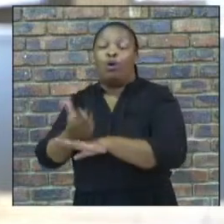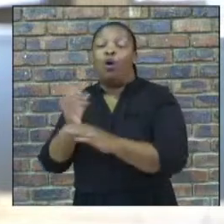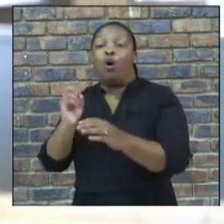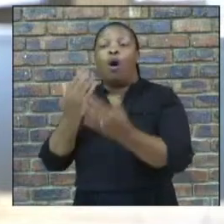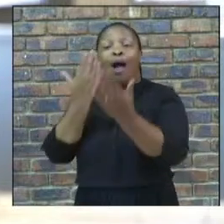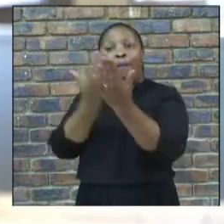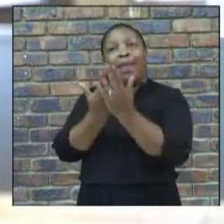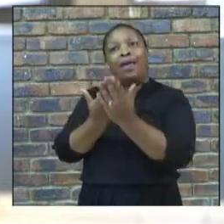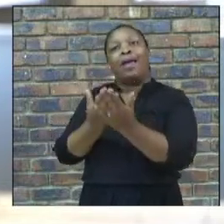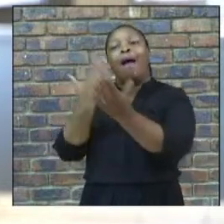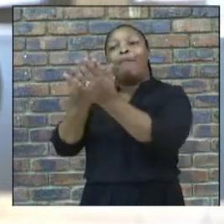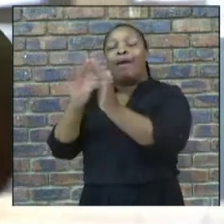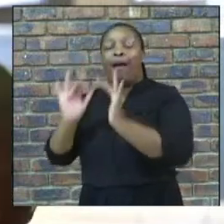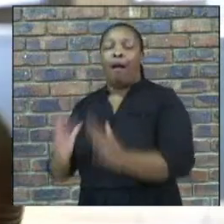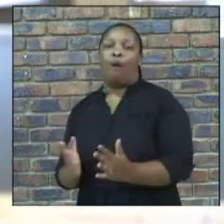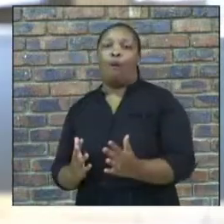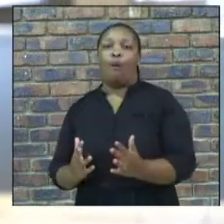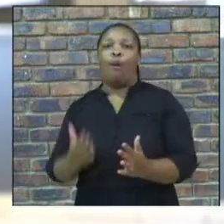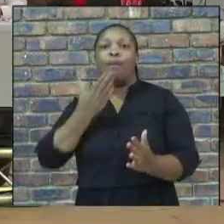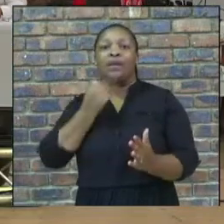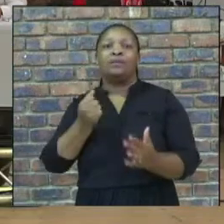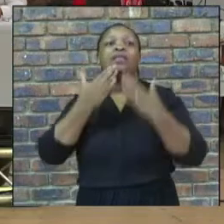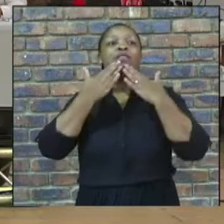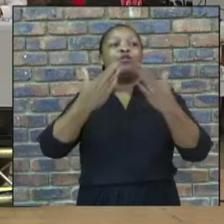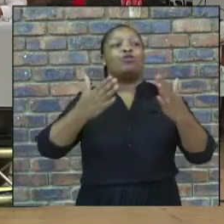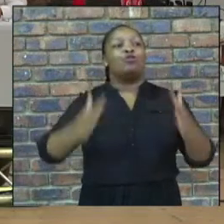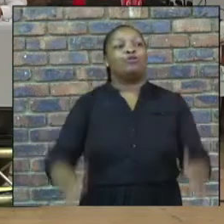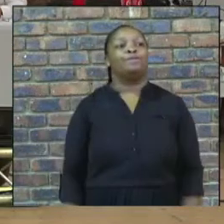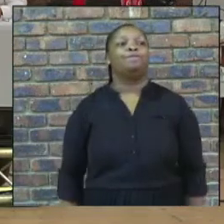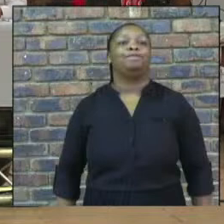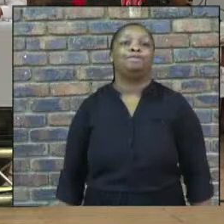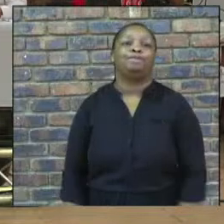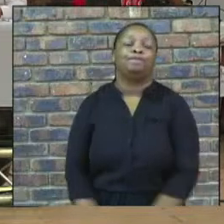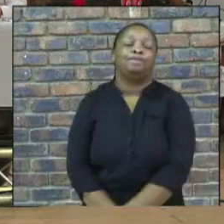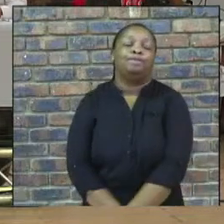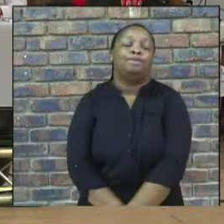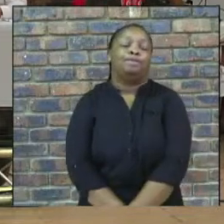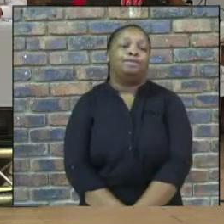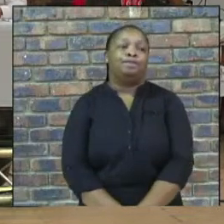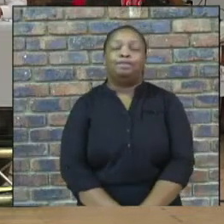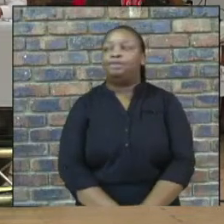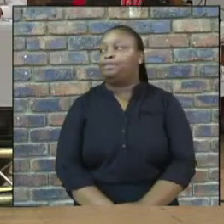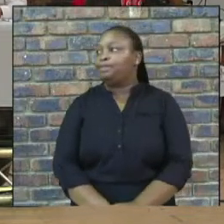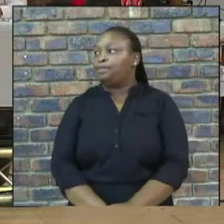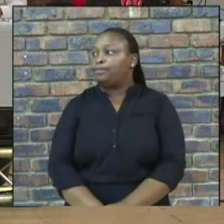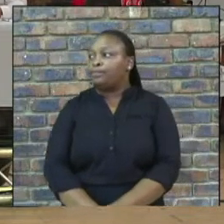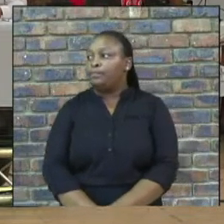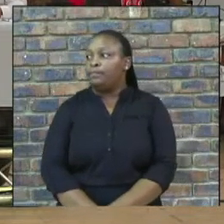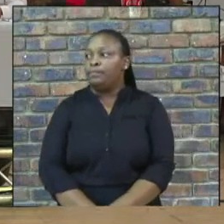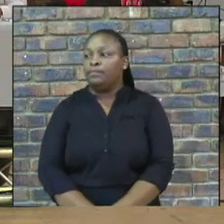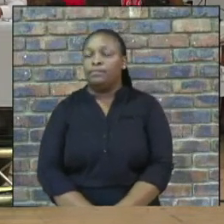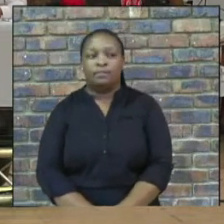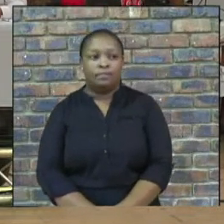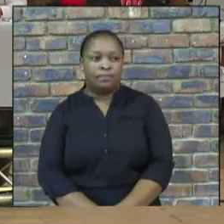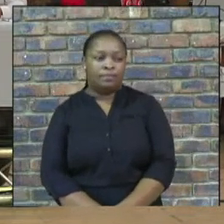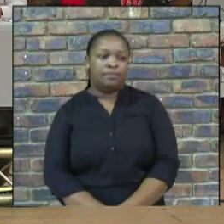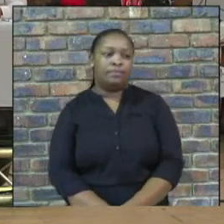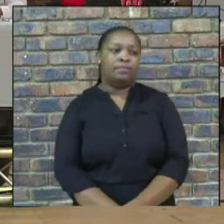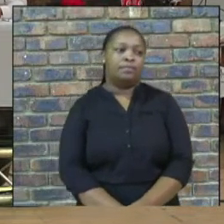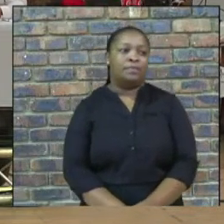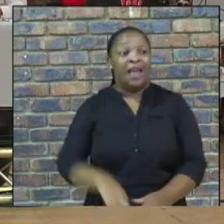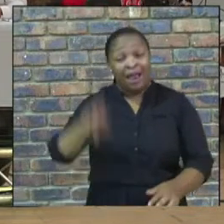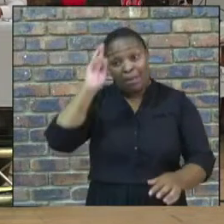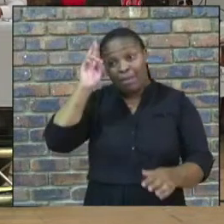mhlala situlo. All right, thank you very much. Agere aratwala mutuko morago